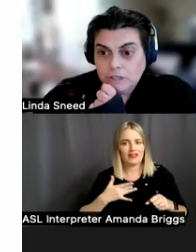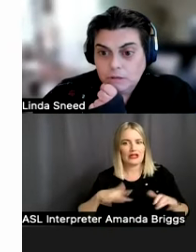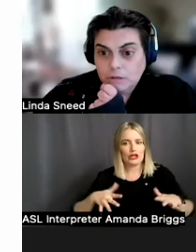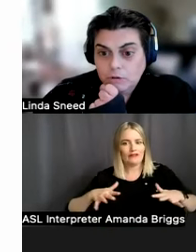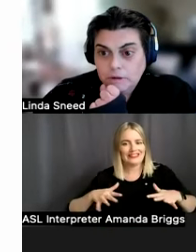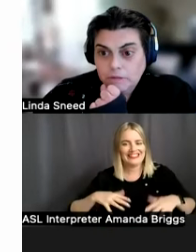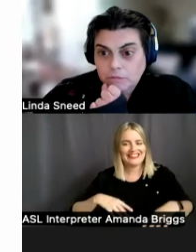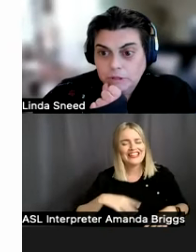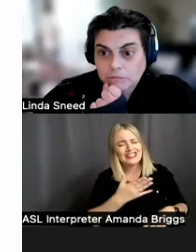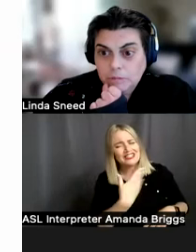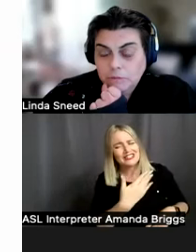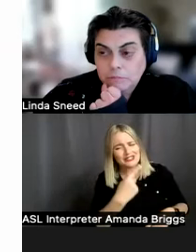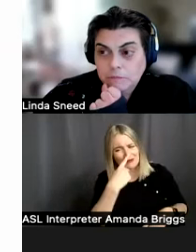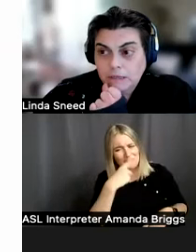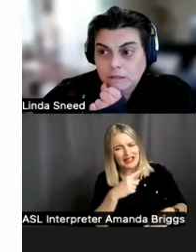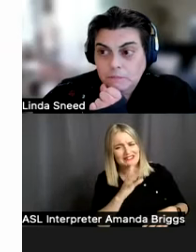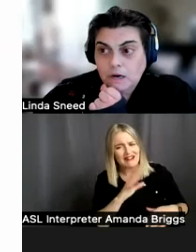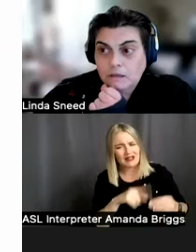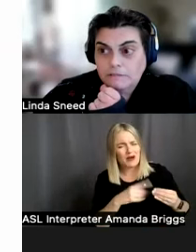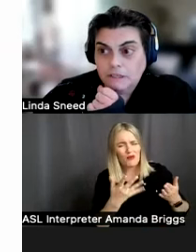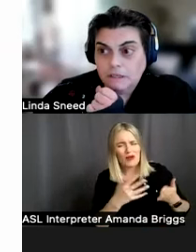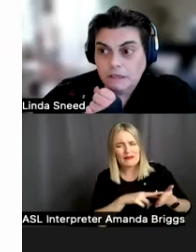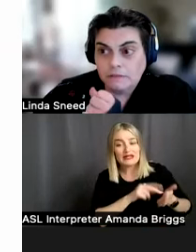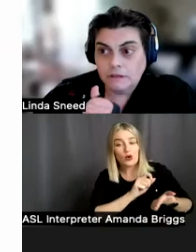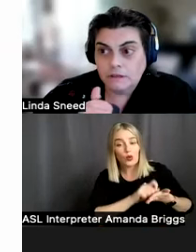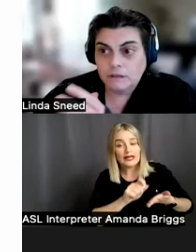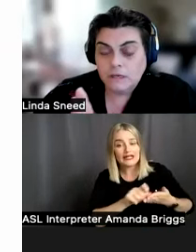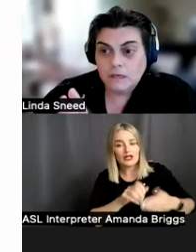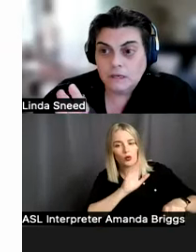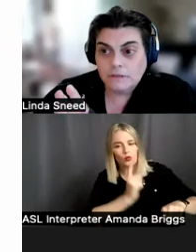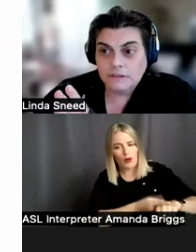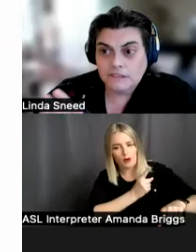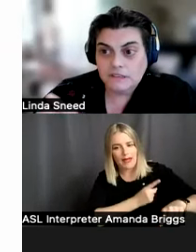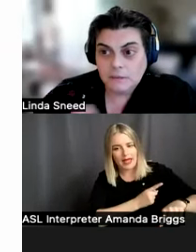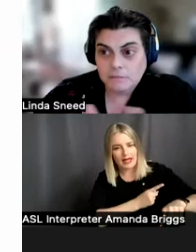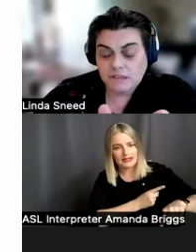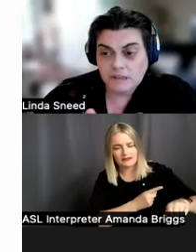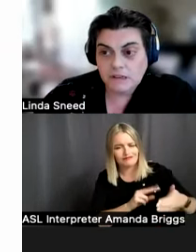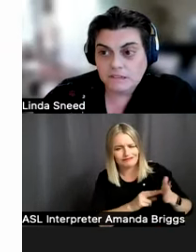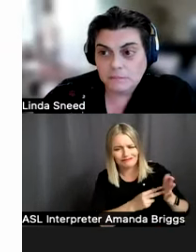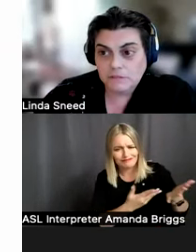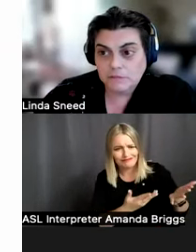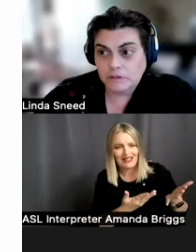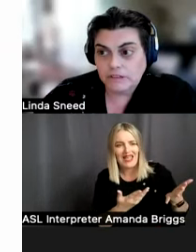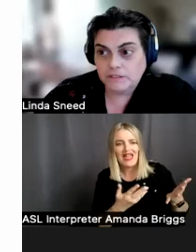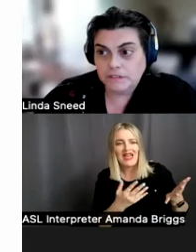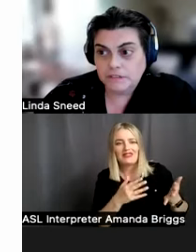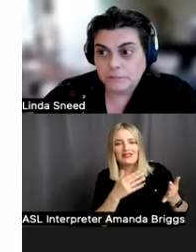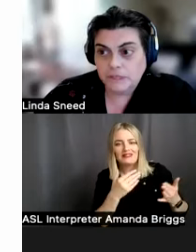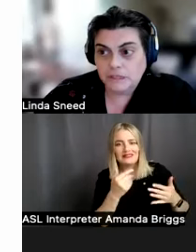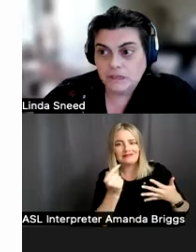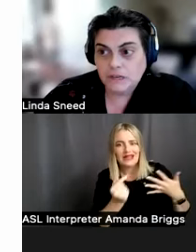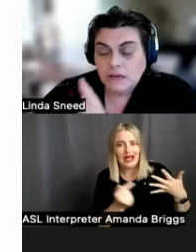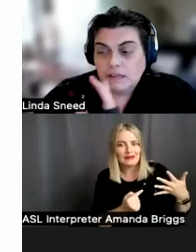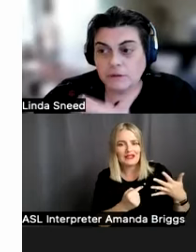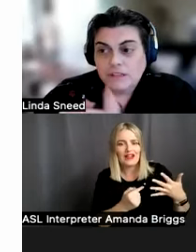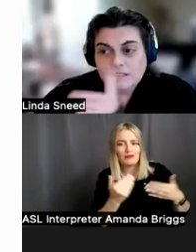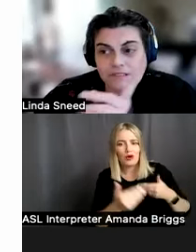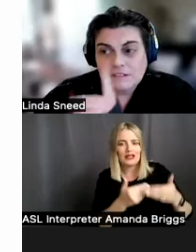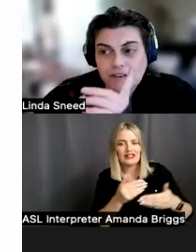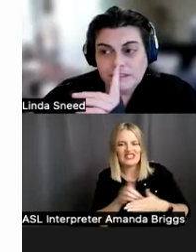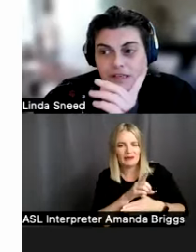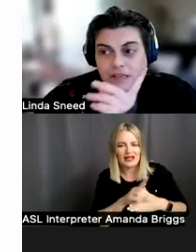you could talk more about the written reprimand part of it and the steps and the concept of progressive discipline, as